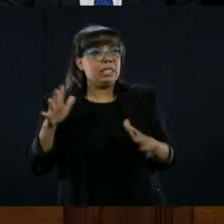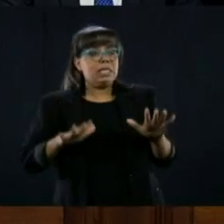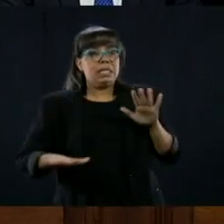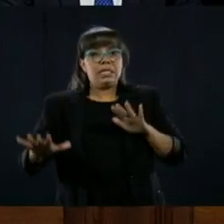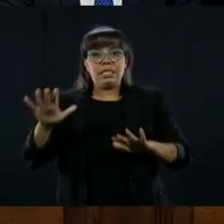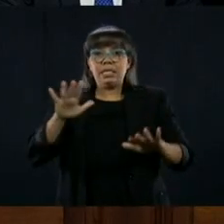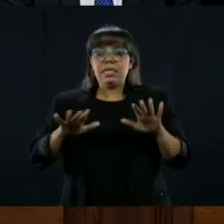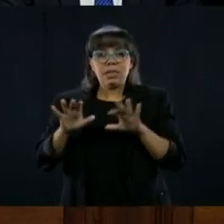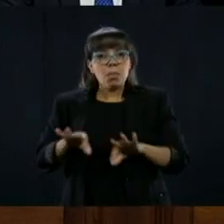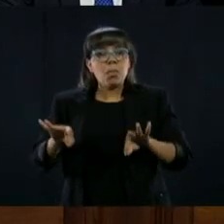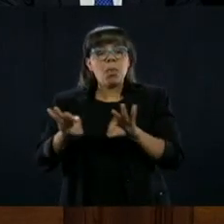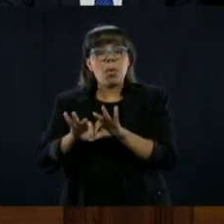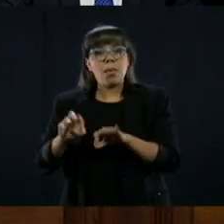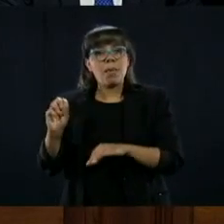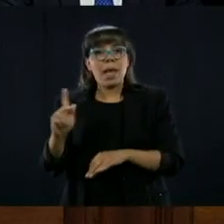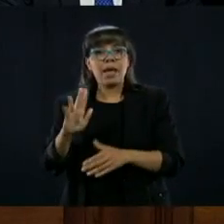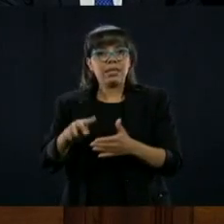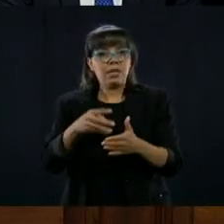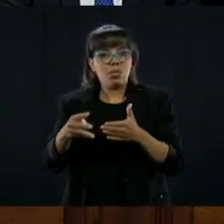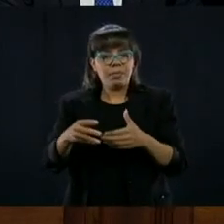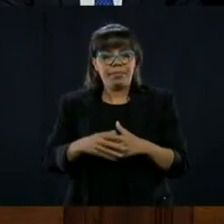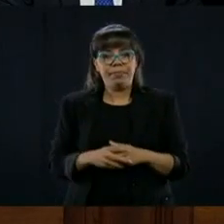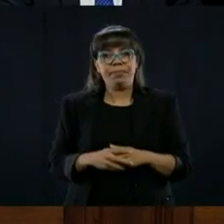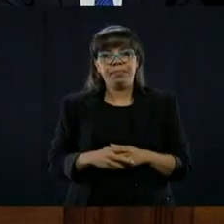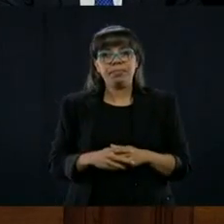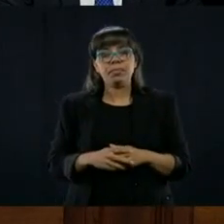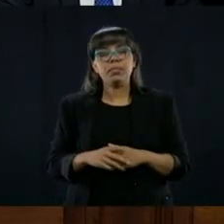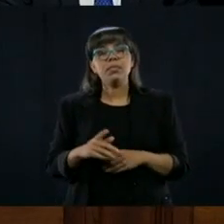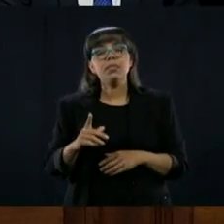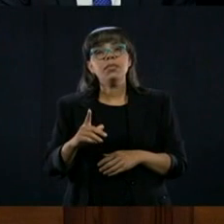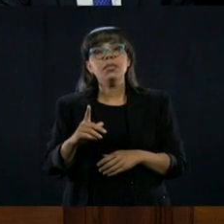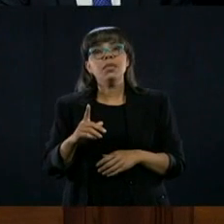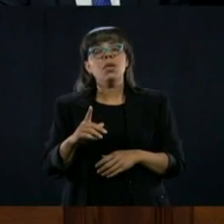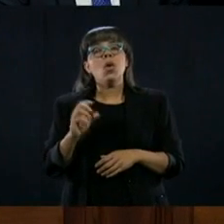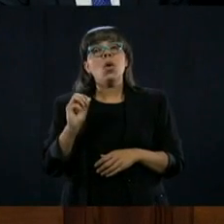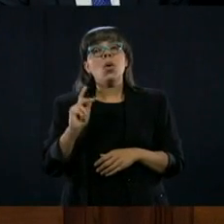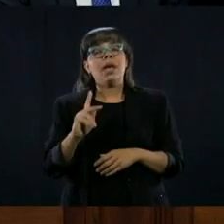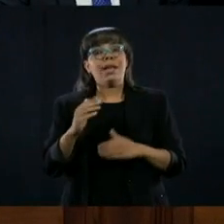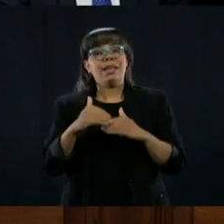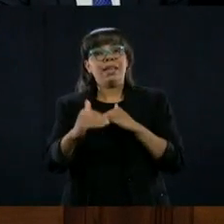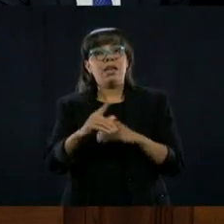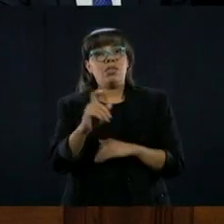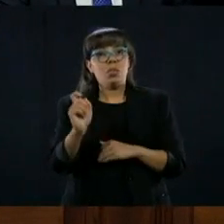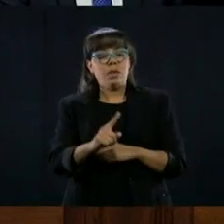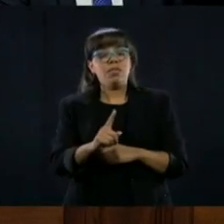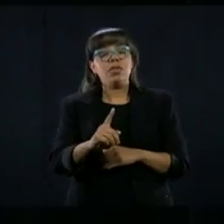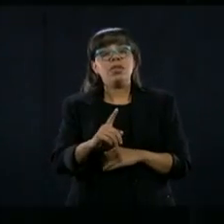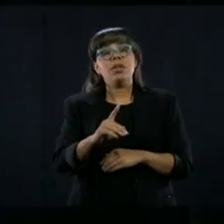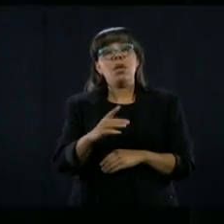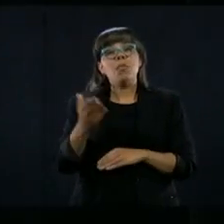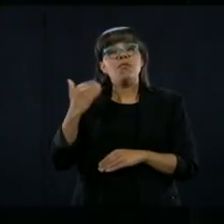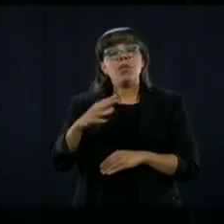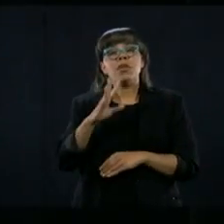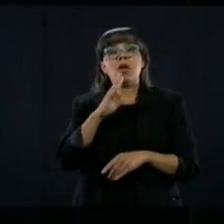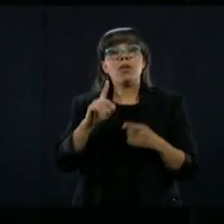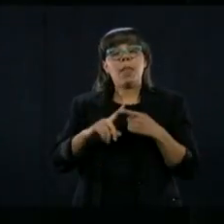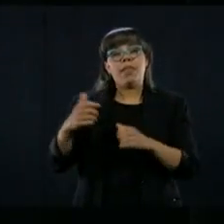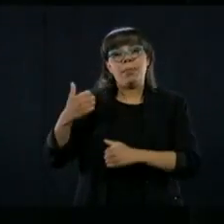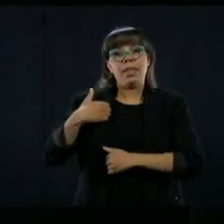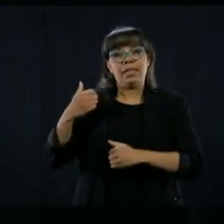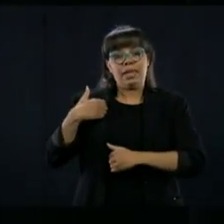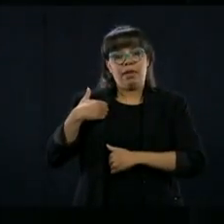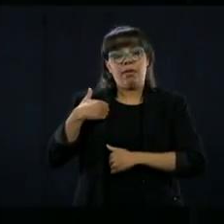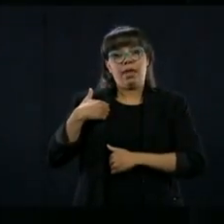said 400 soldiers were on their way to help in aid CHSLDs. Can you tell us